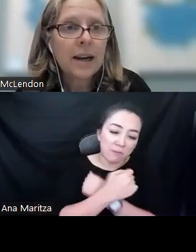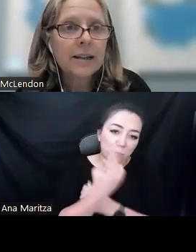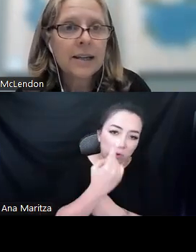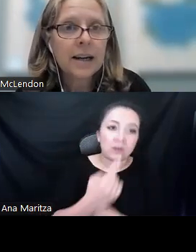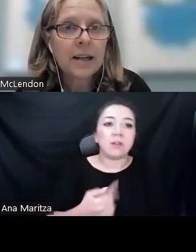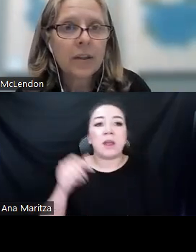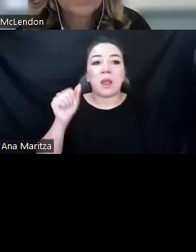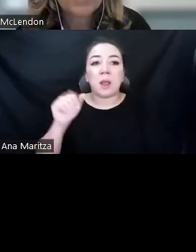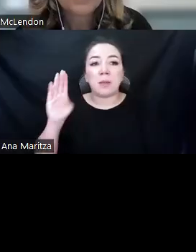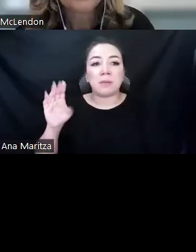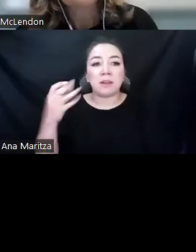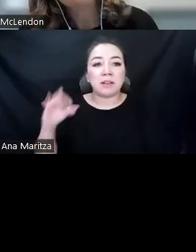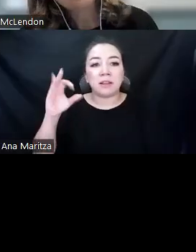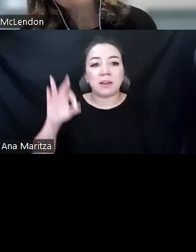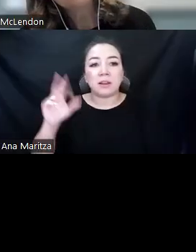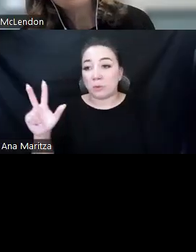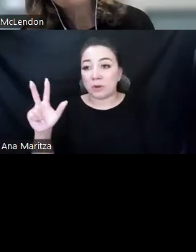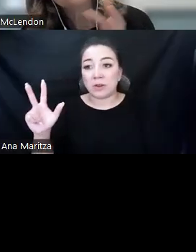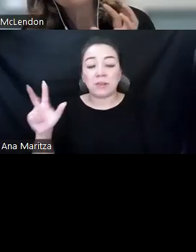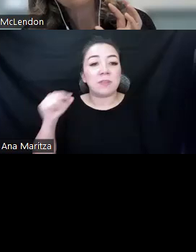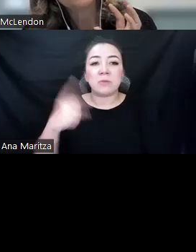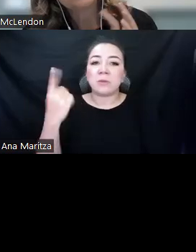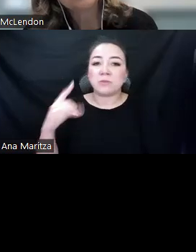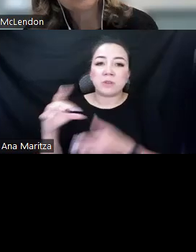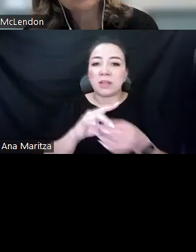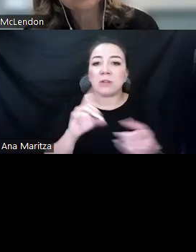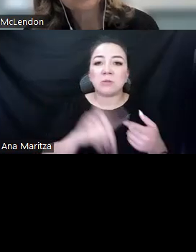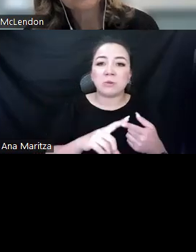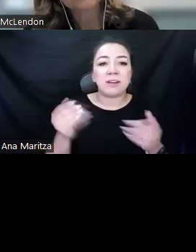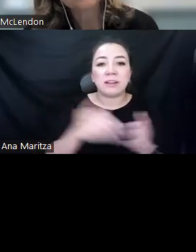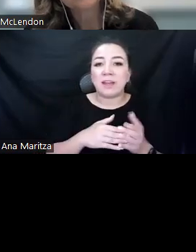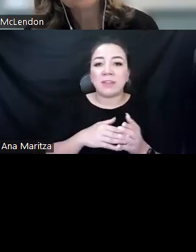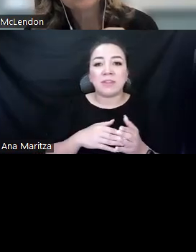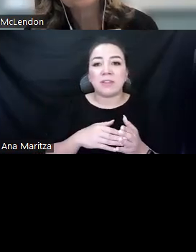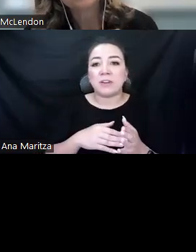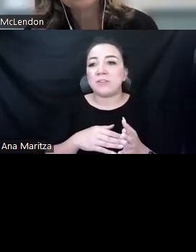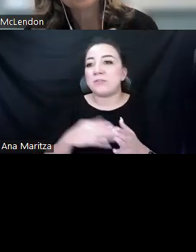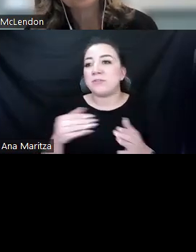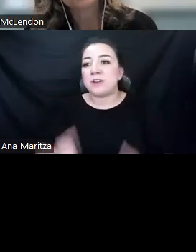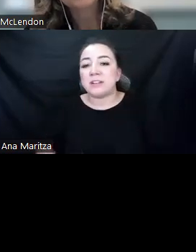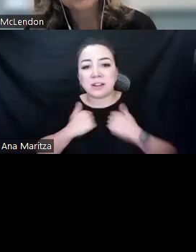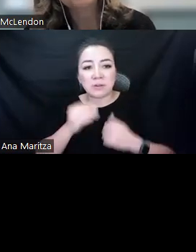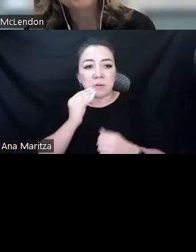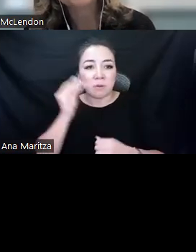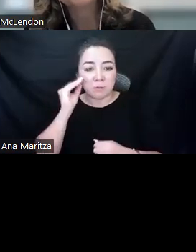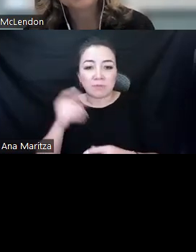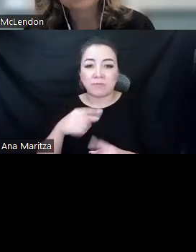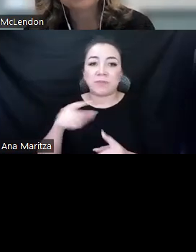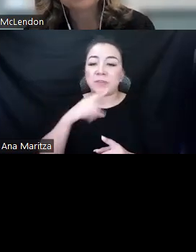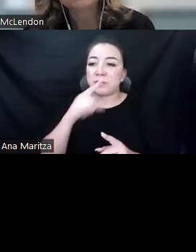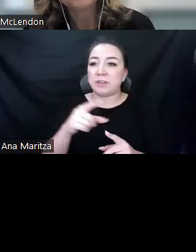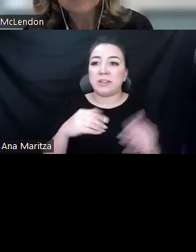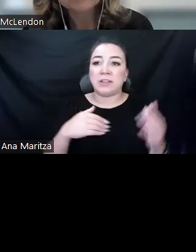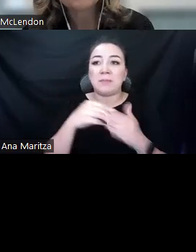AB 1993, this one is related to, again, these residential care facilities for the elderly, which are currently capped at